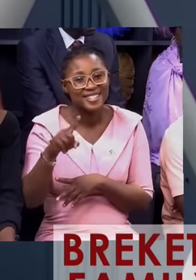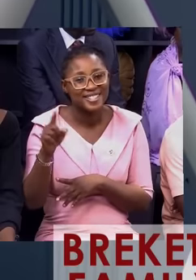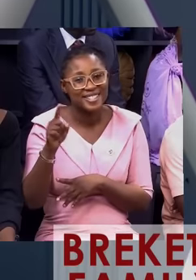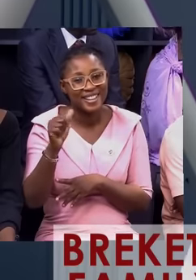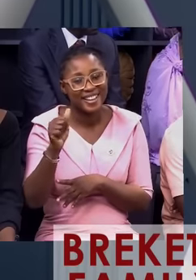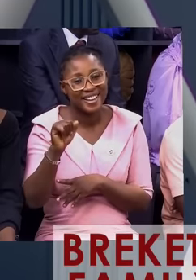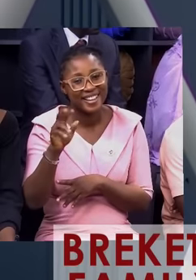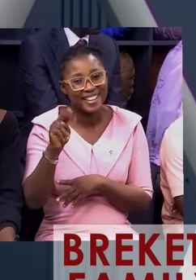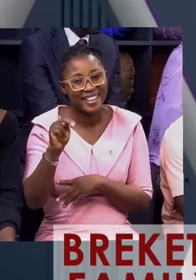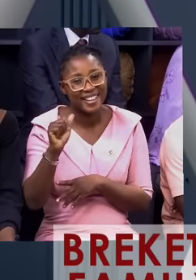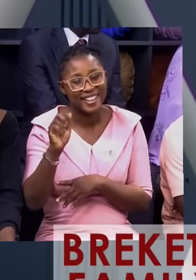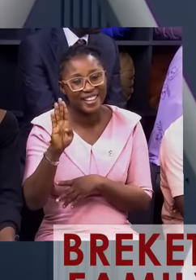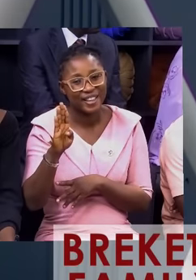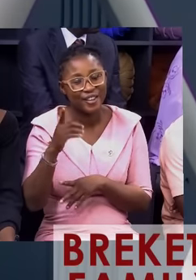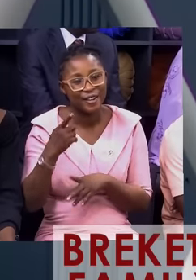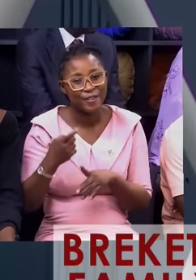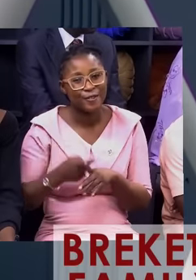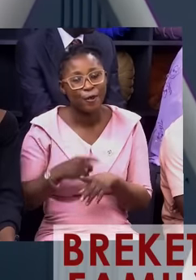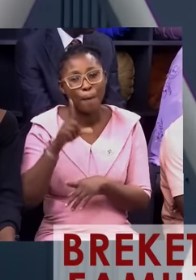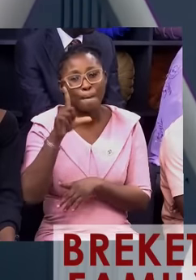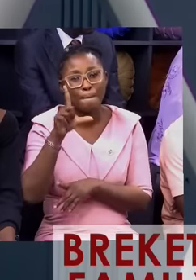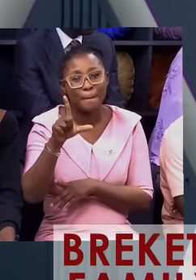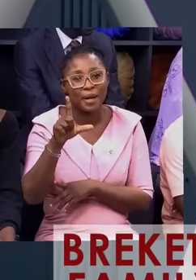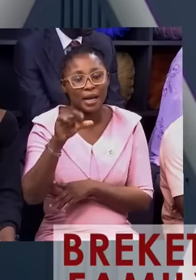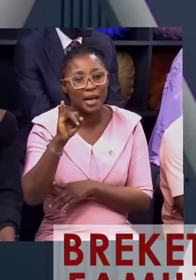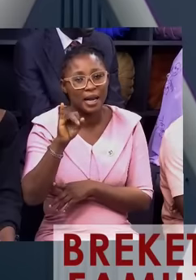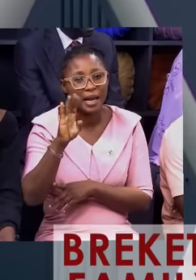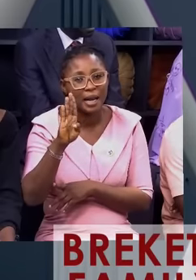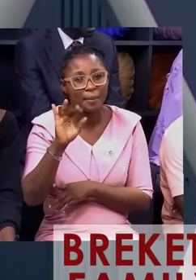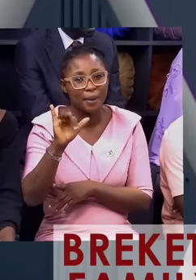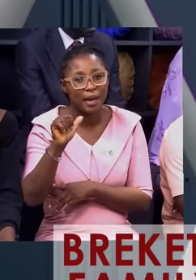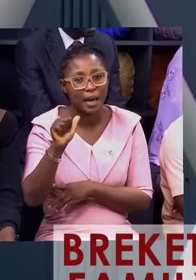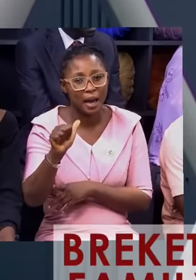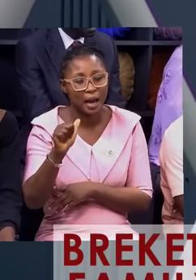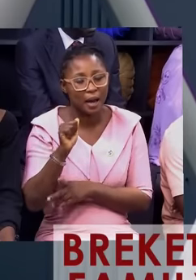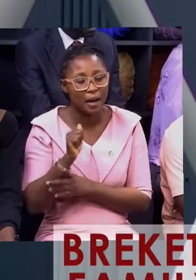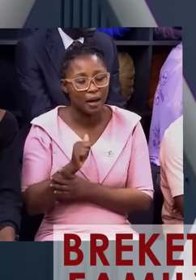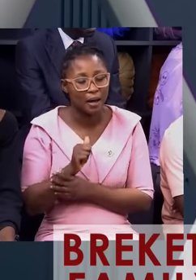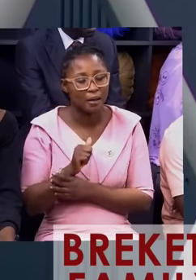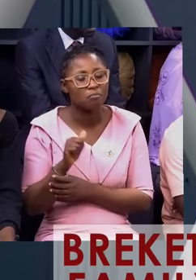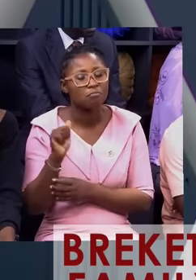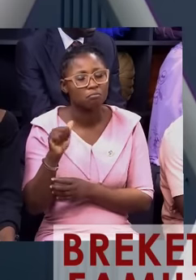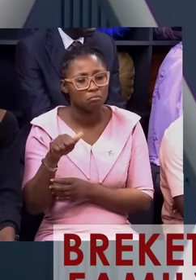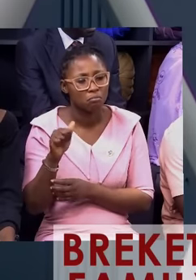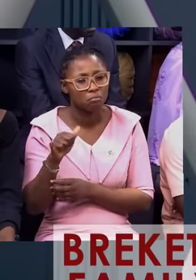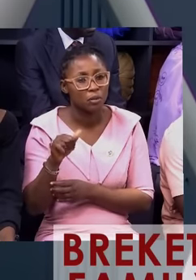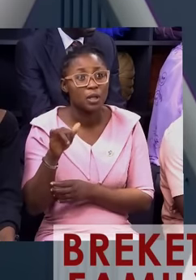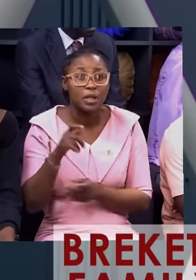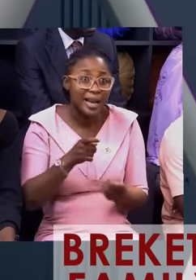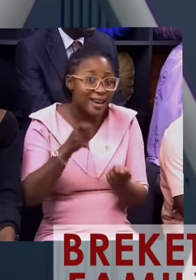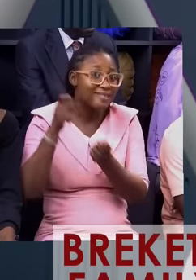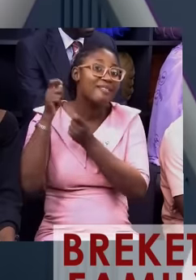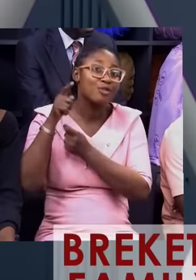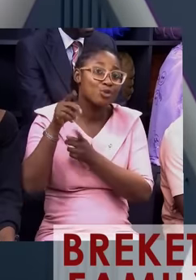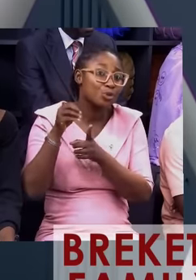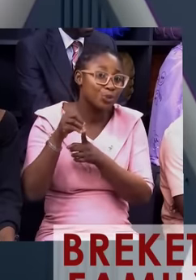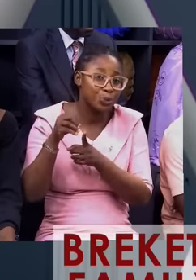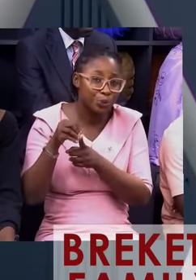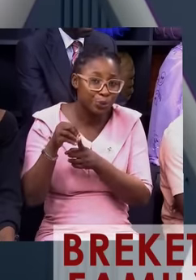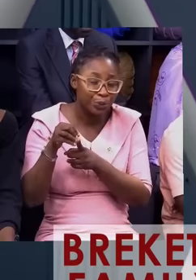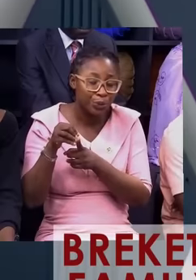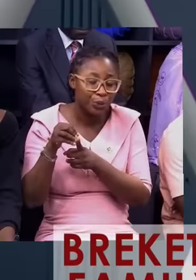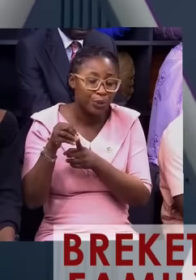j okay Z from Libya yeah then traffic you